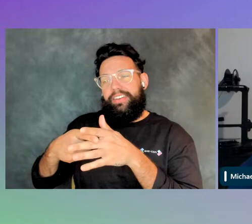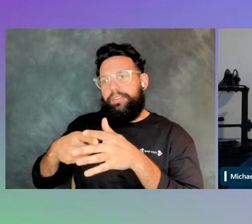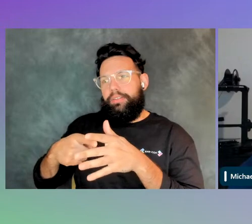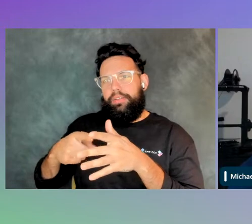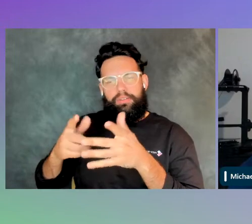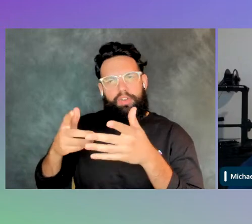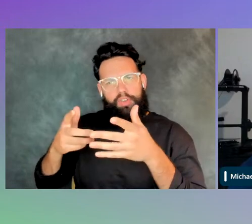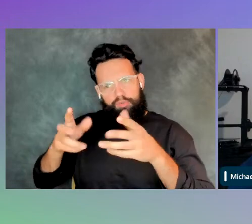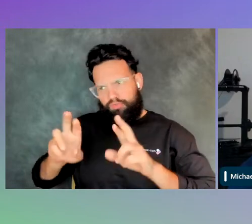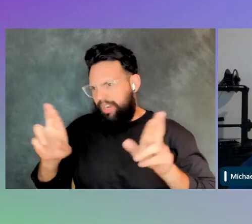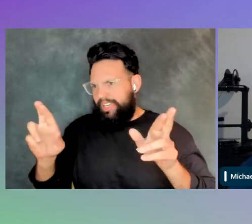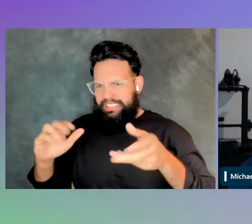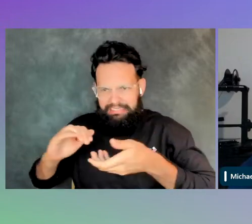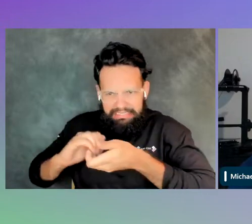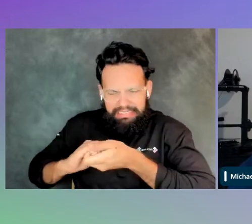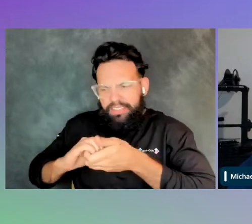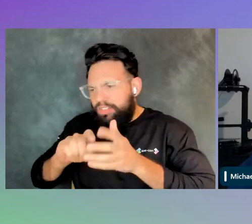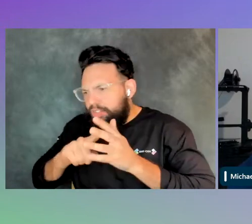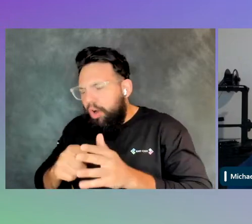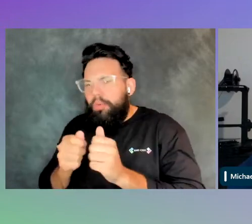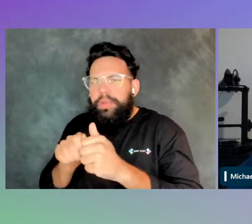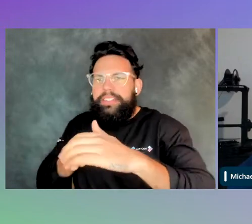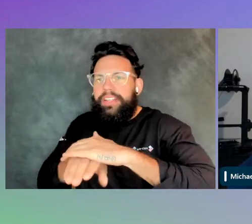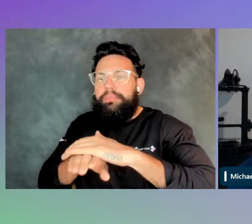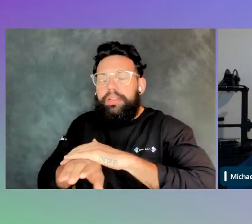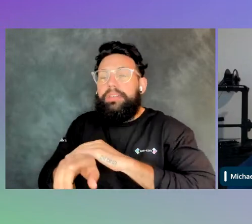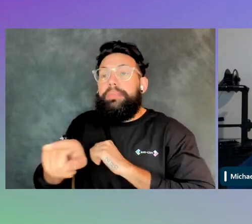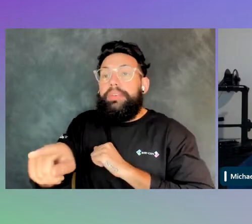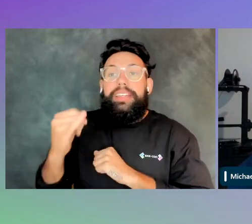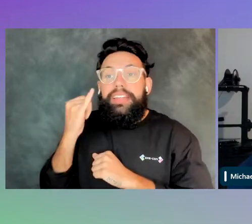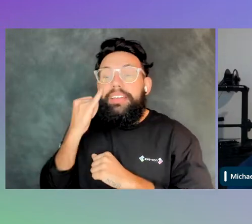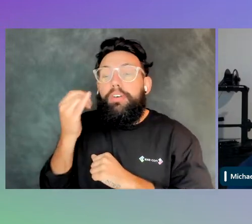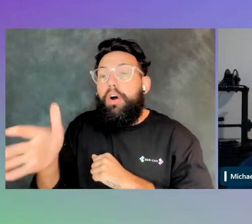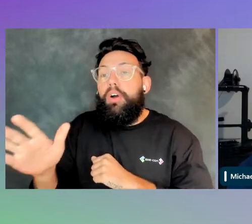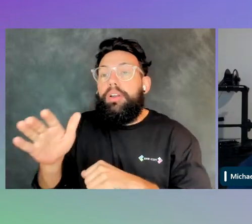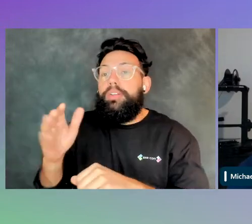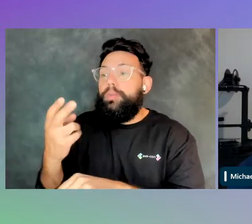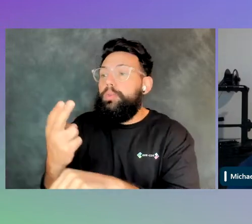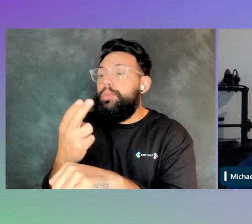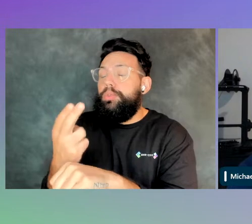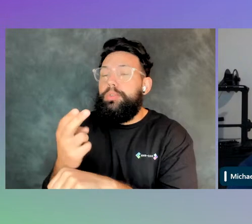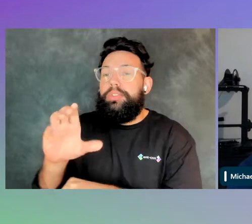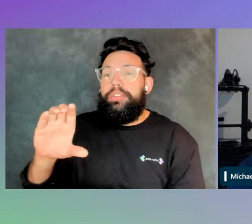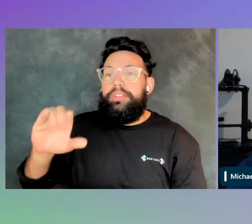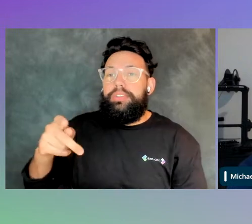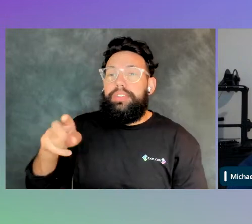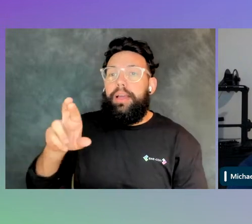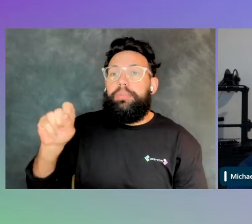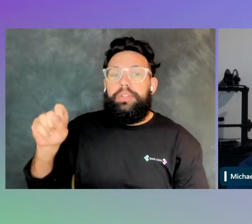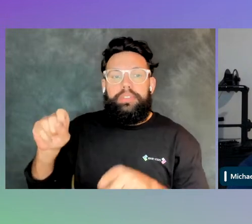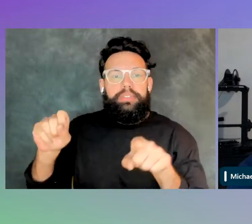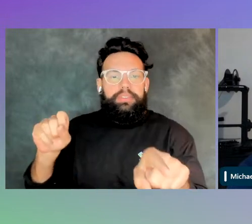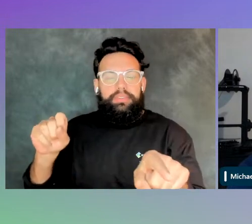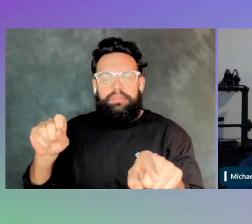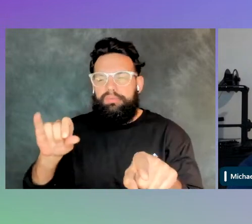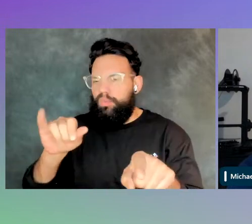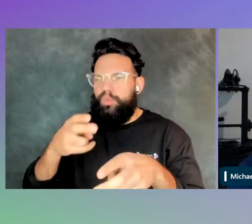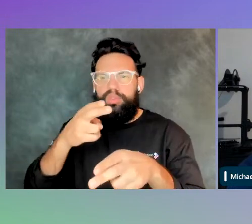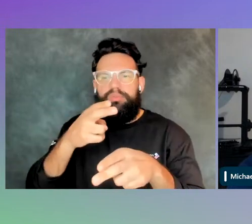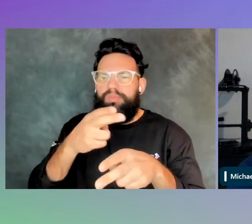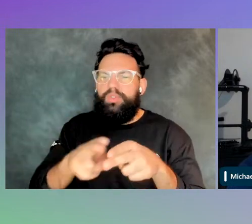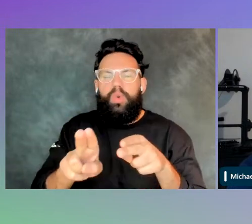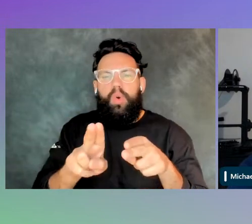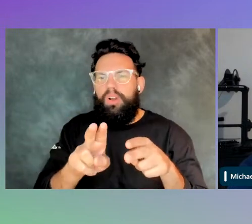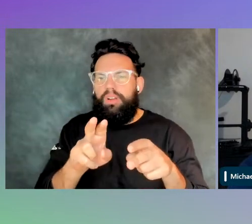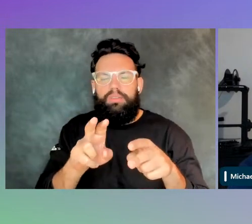Cypress already set up, then this short tutorial can be halved and you get the first